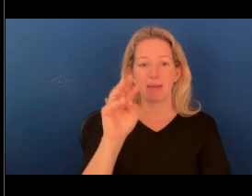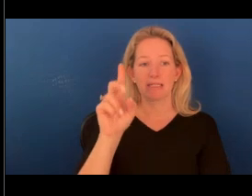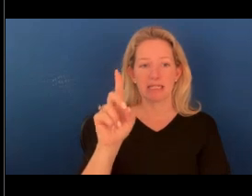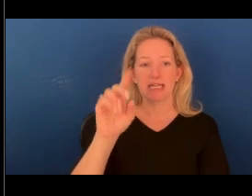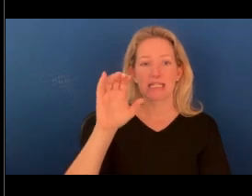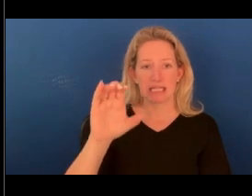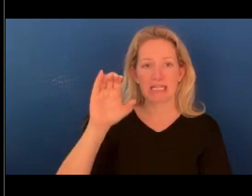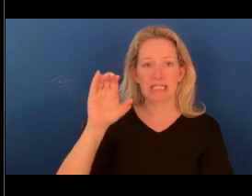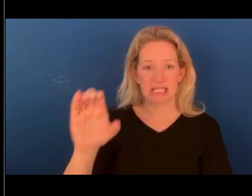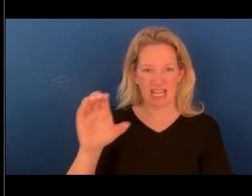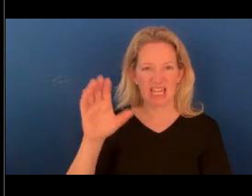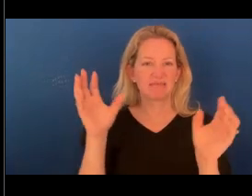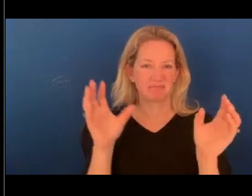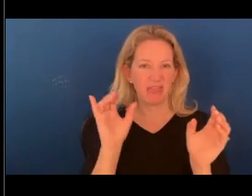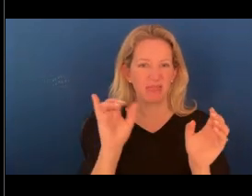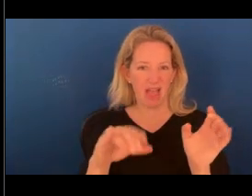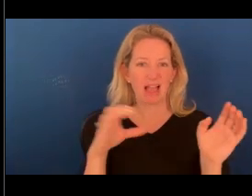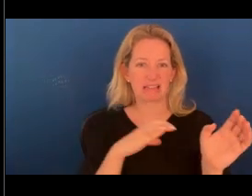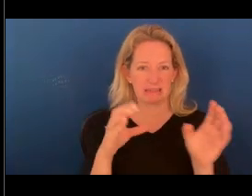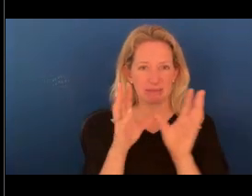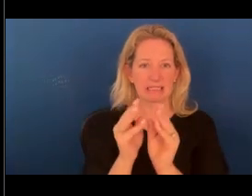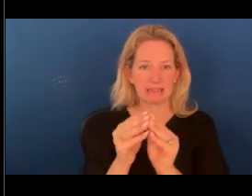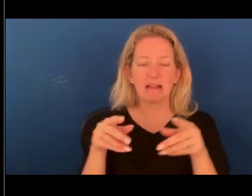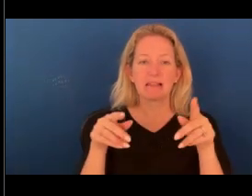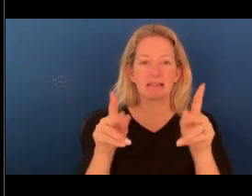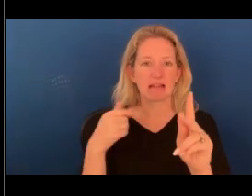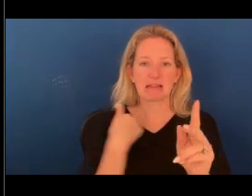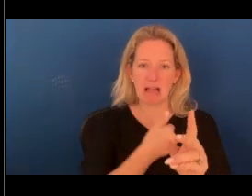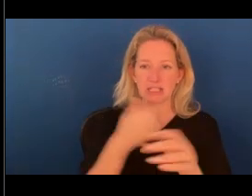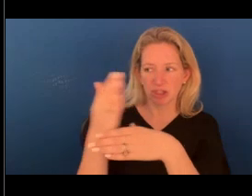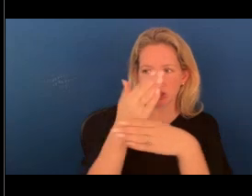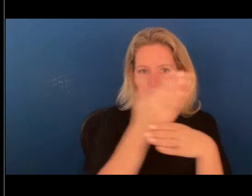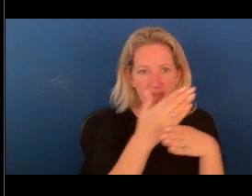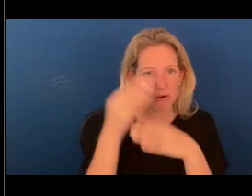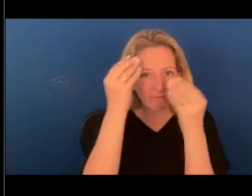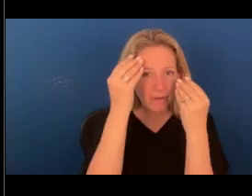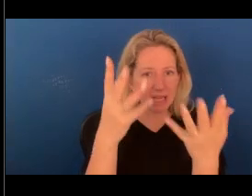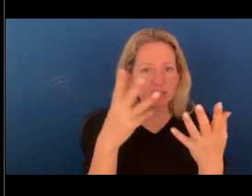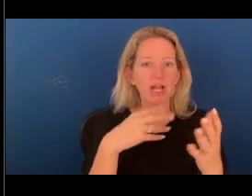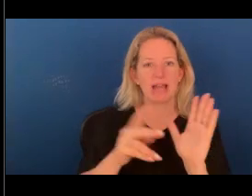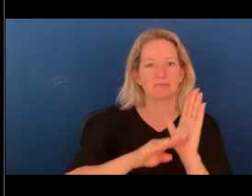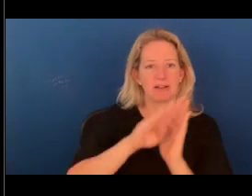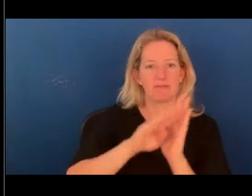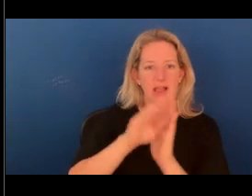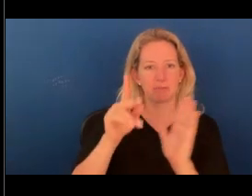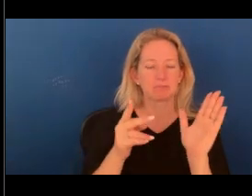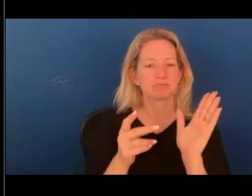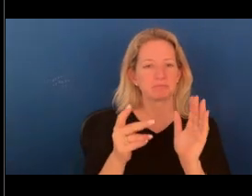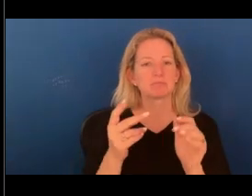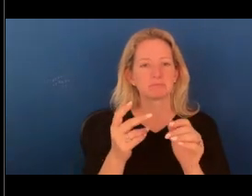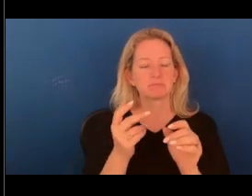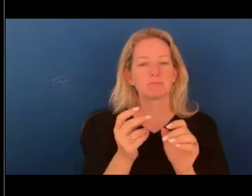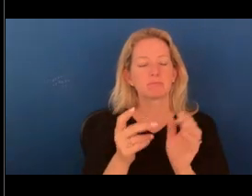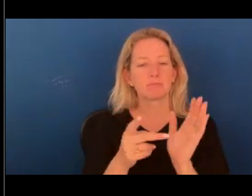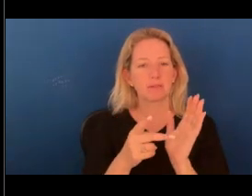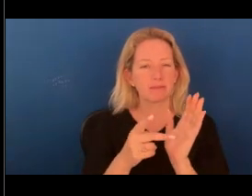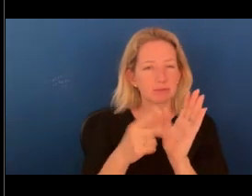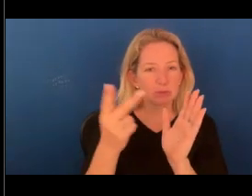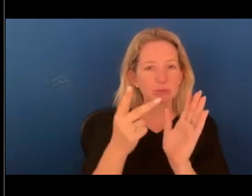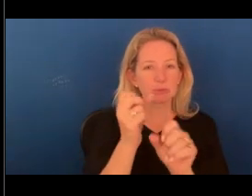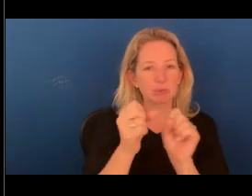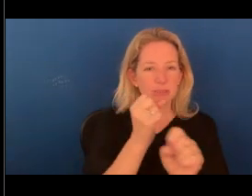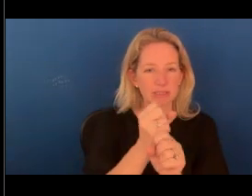information, coordinate federal government efforts, and develop a biennial report to Congress on the progress on marine debris and federal actions.